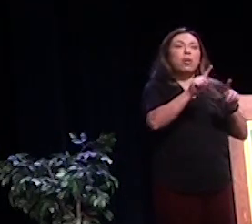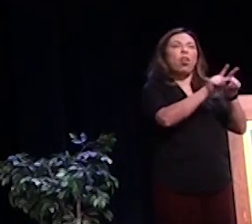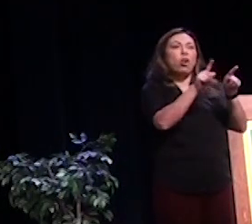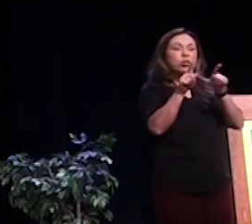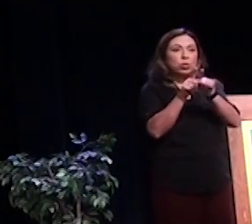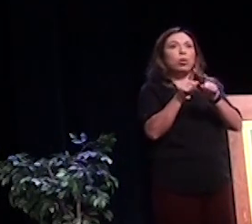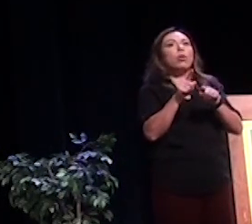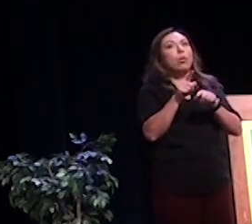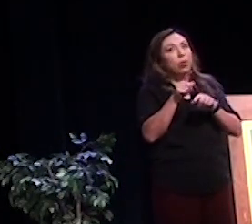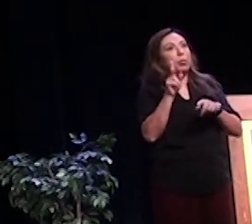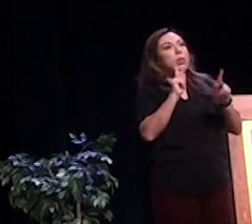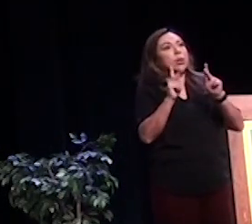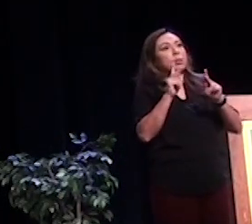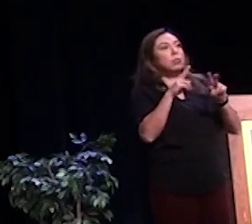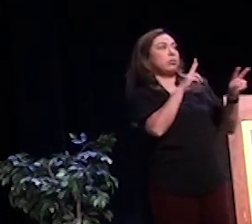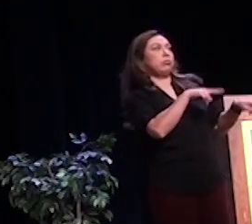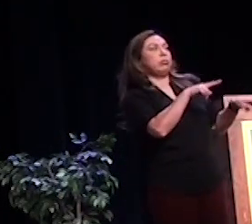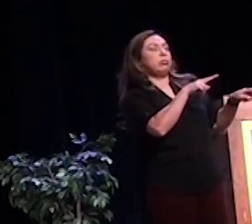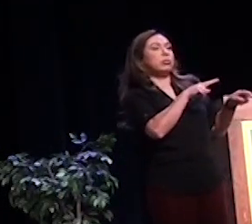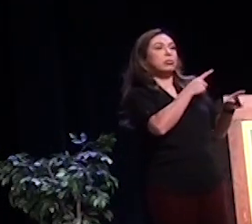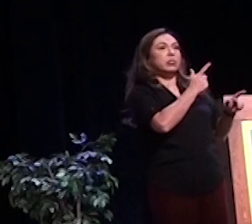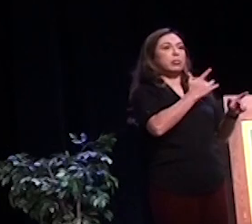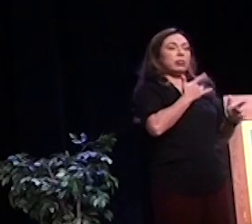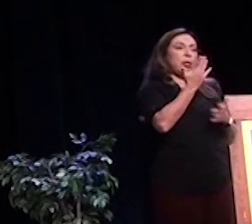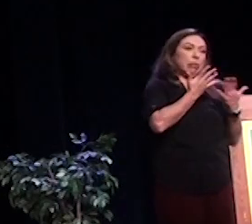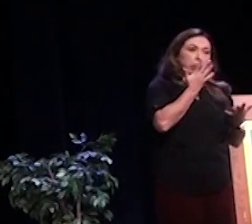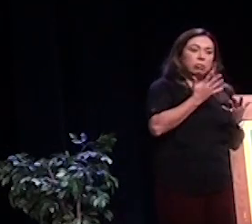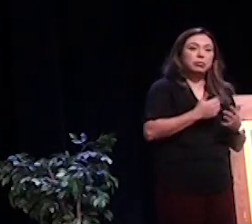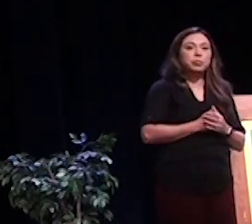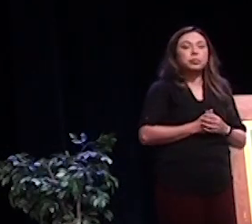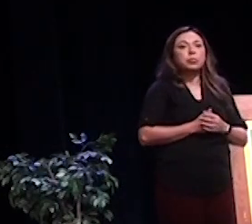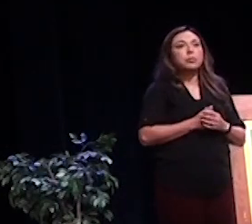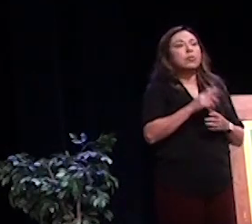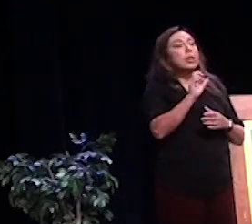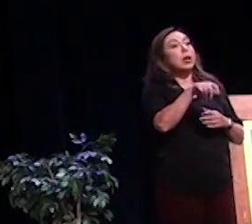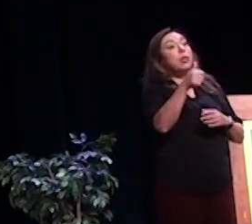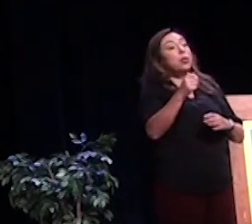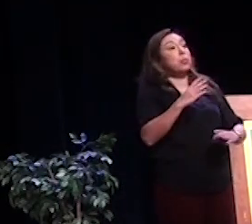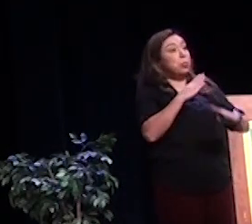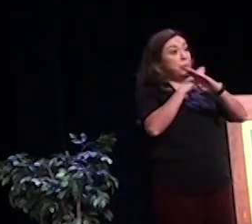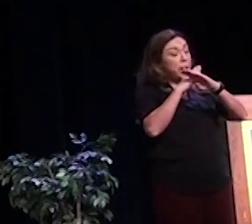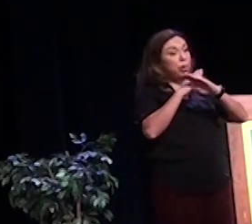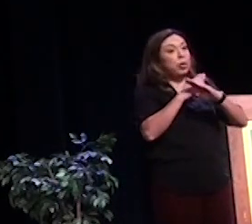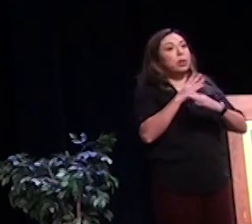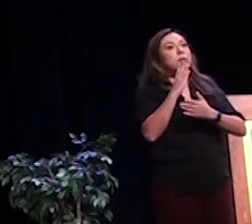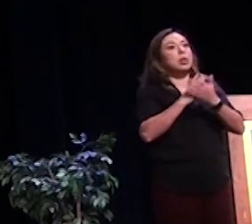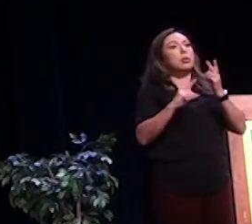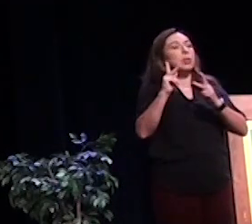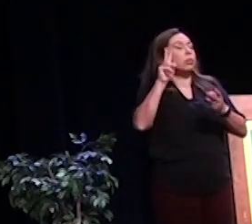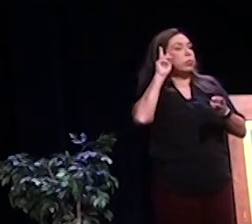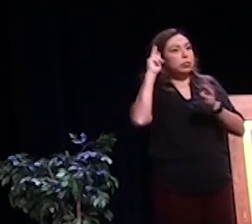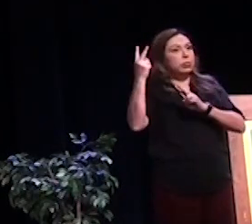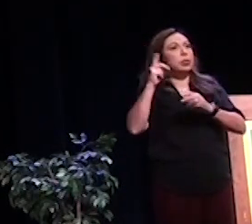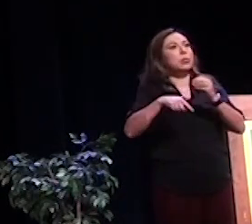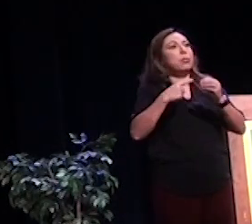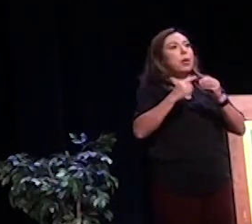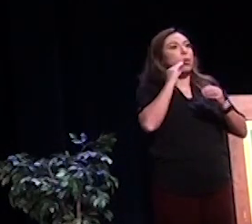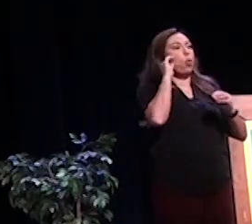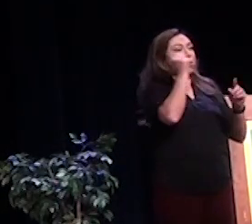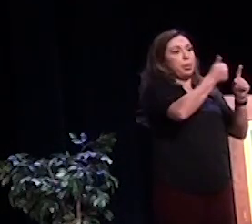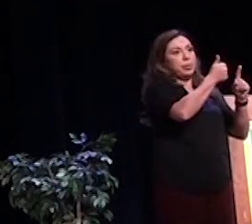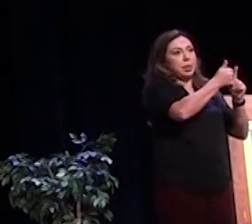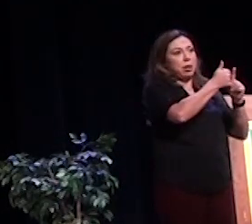them in the face of shame. The other barrier is the misconception about the homes themselves. Number